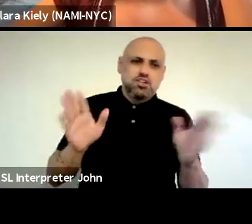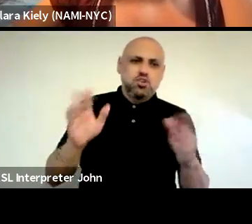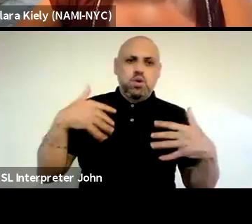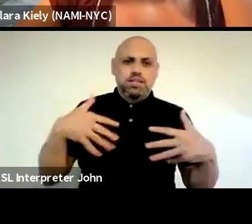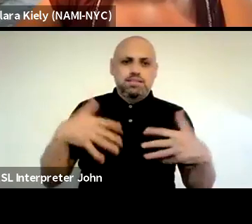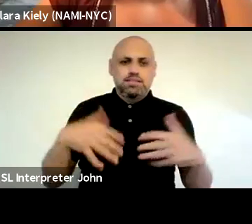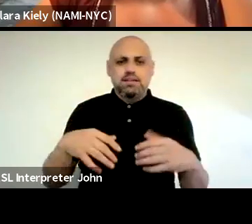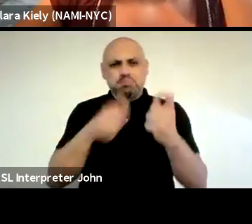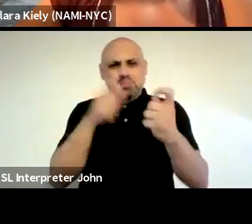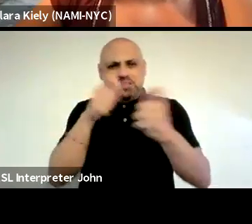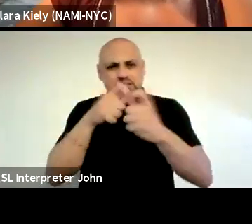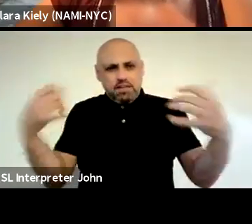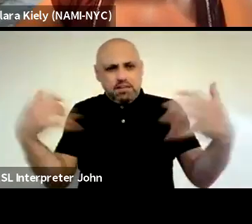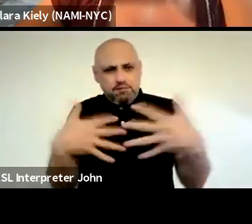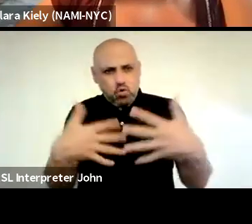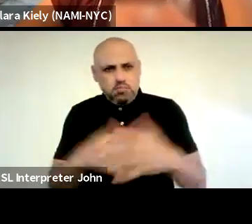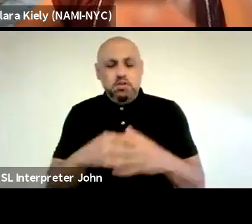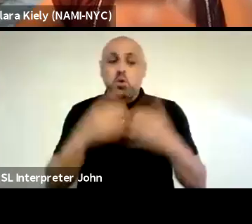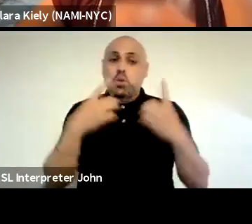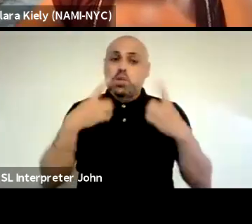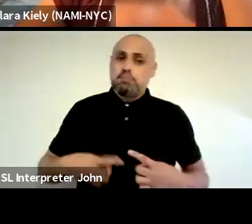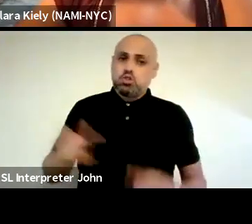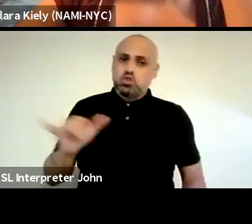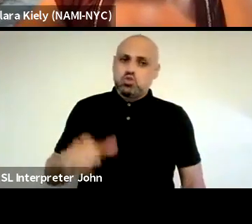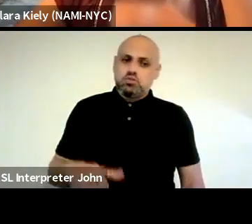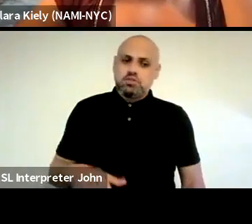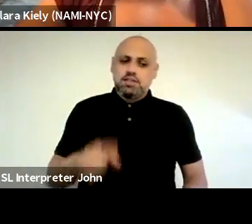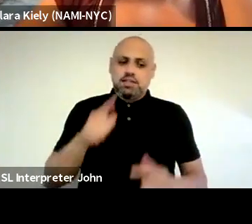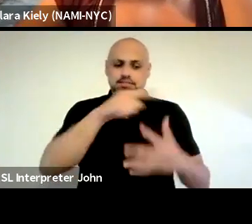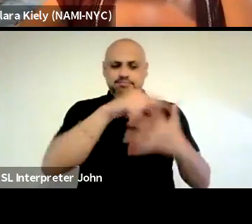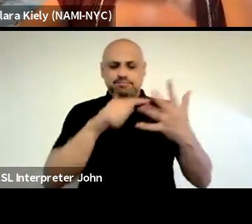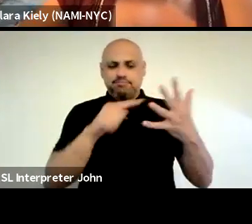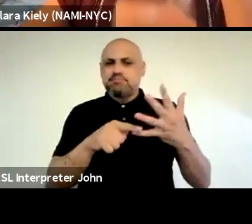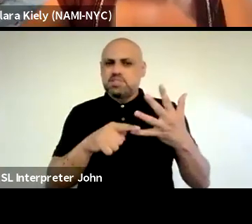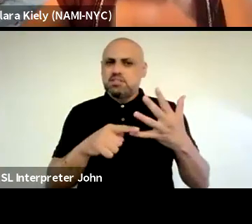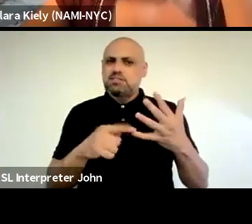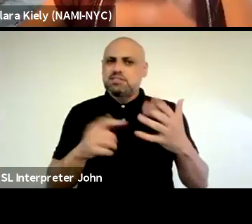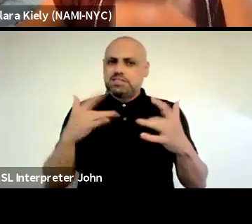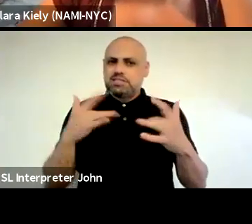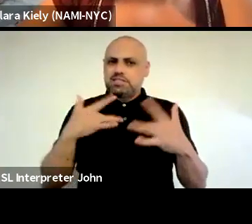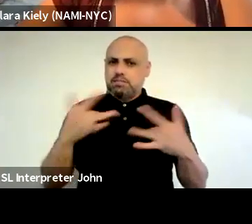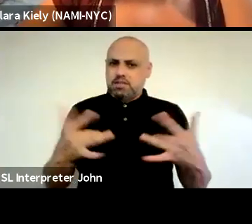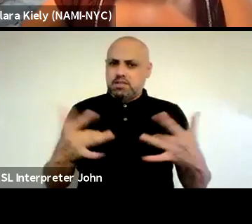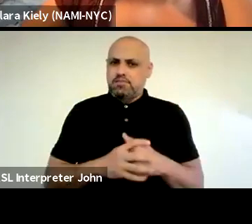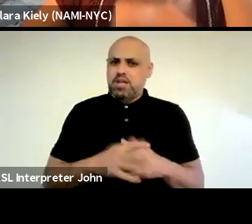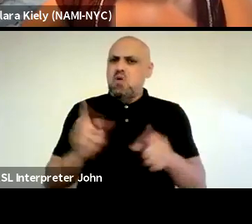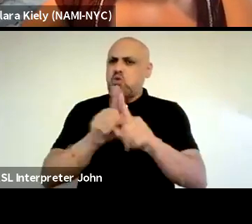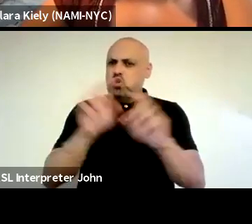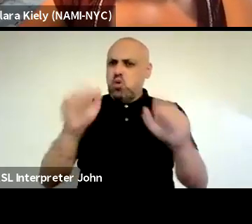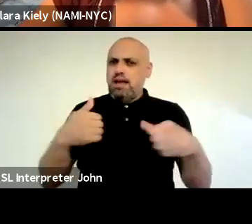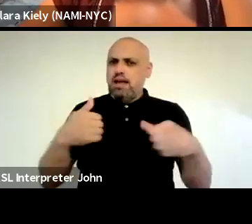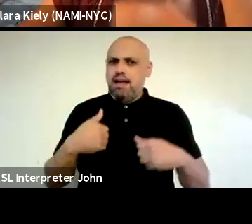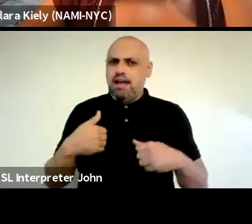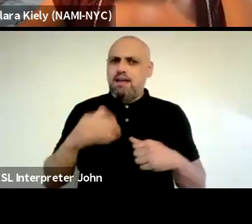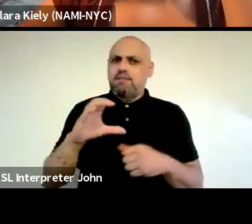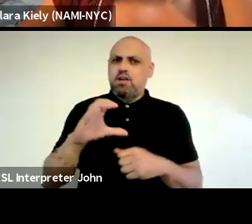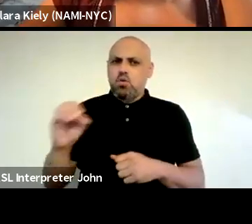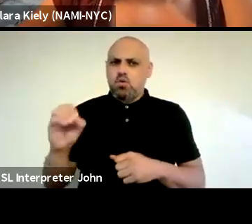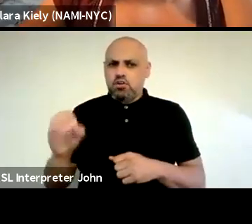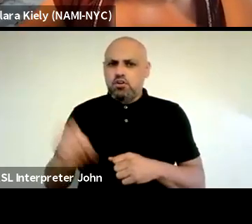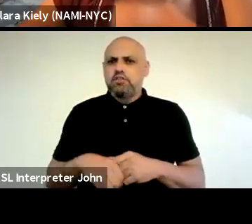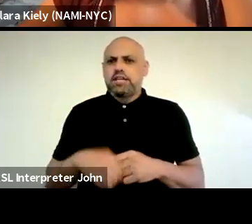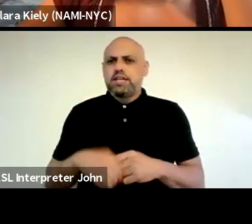phobias, or depression. So those are the big ones. But in fact, you can also have co-occurring eating